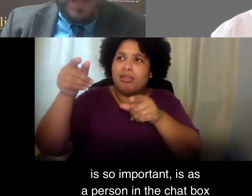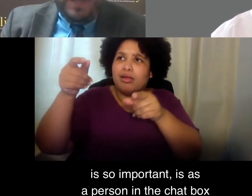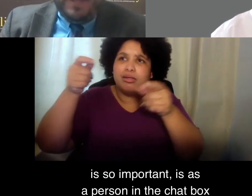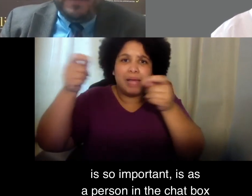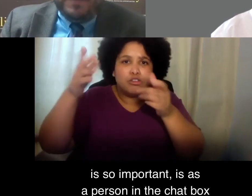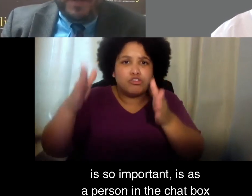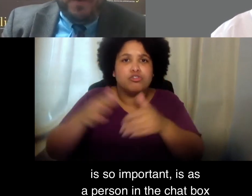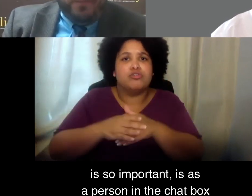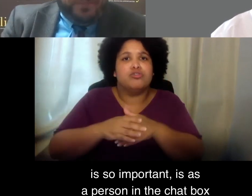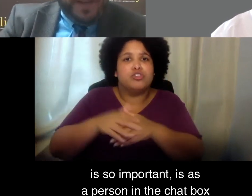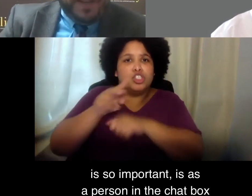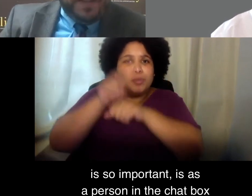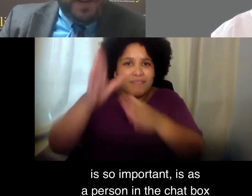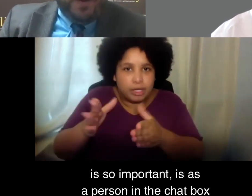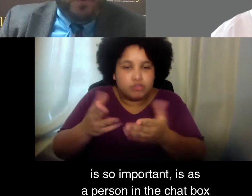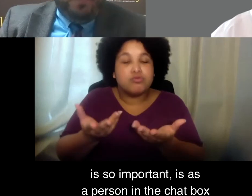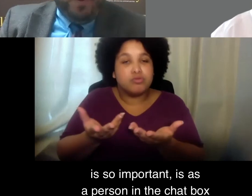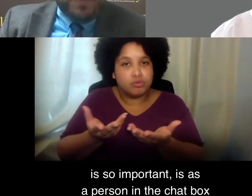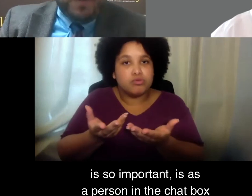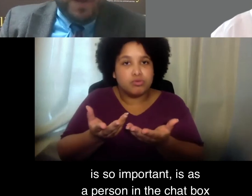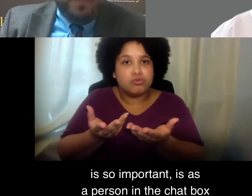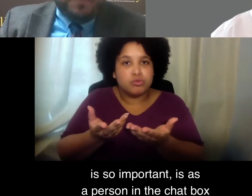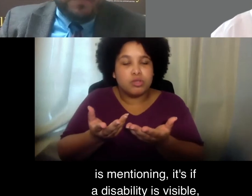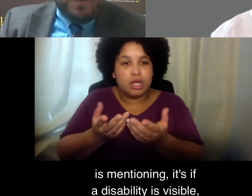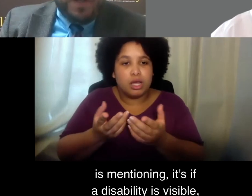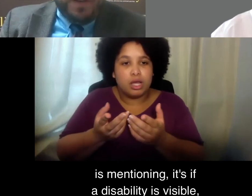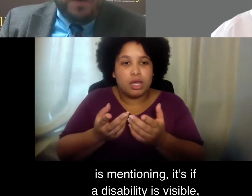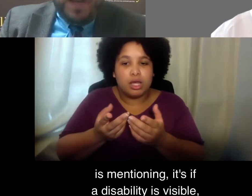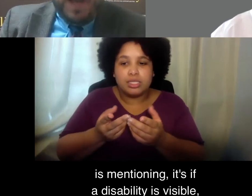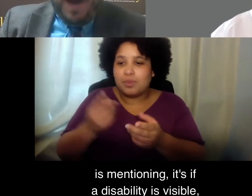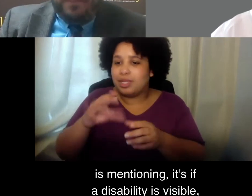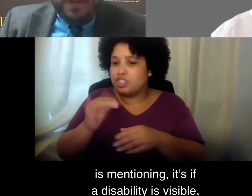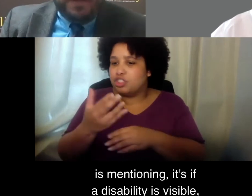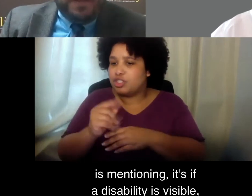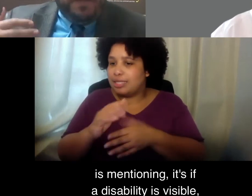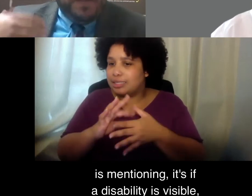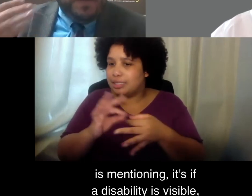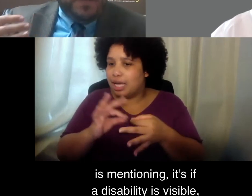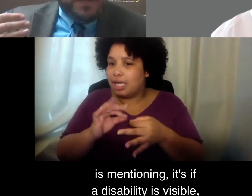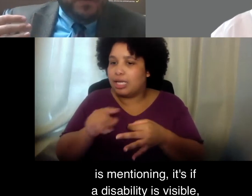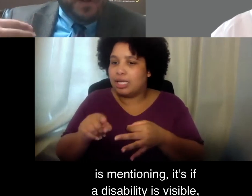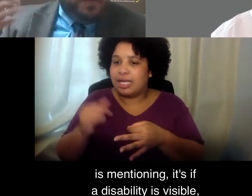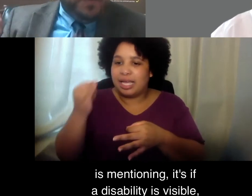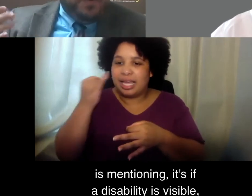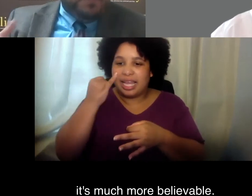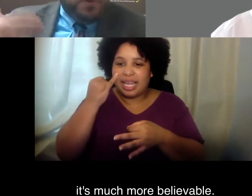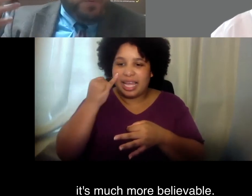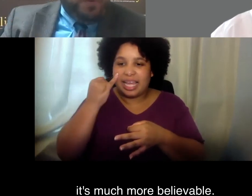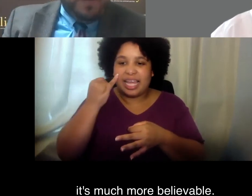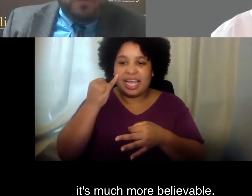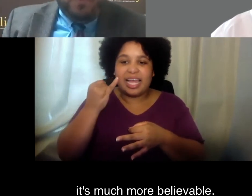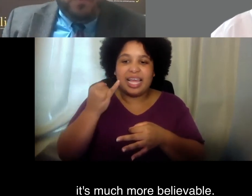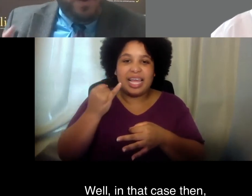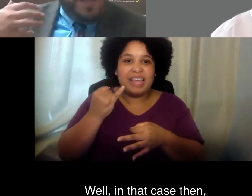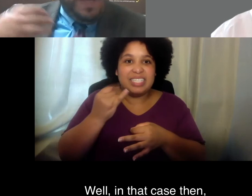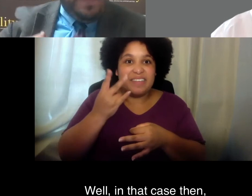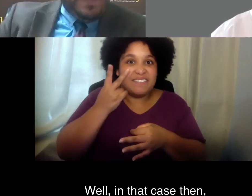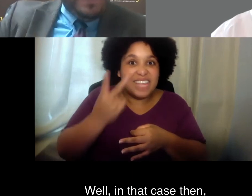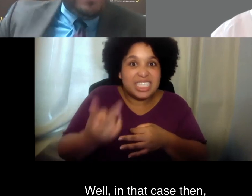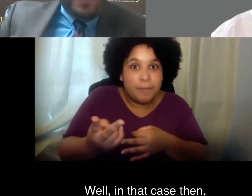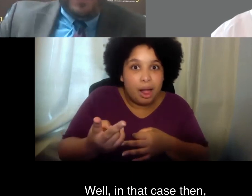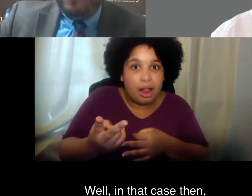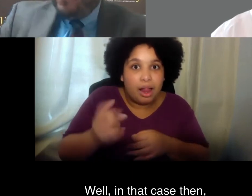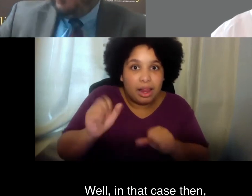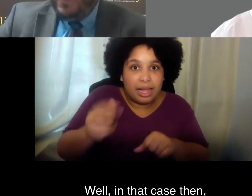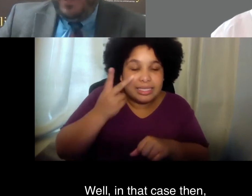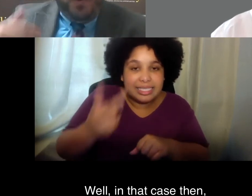important is, as a person in the chat box is mentioning, it's if a disability is visible, it's much more believable. Well, in that